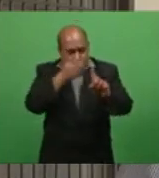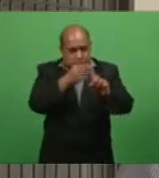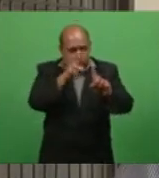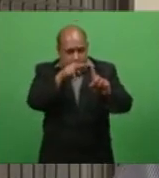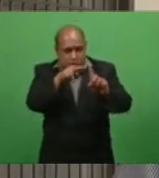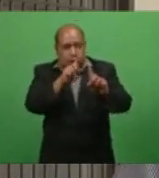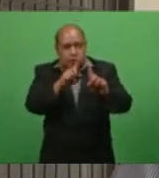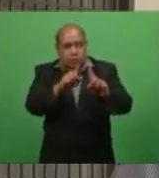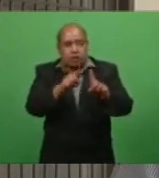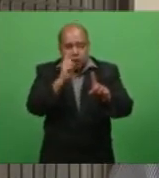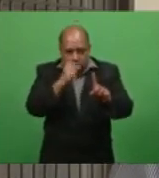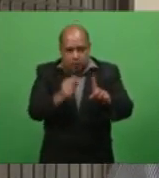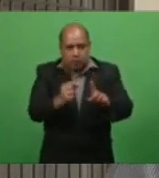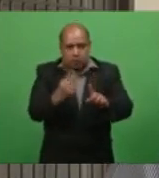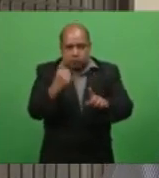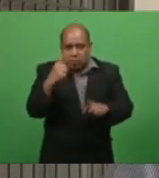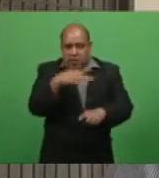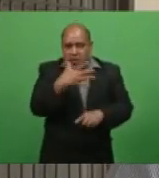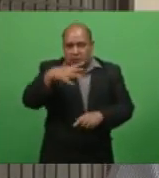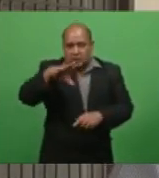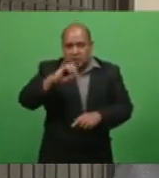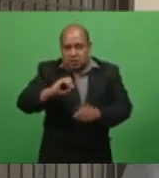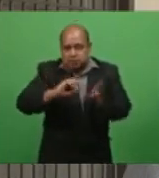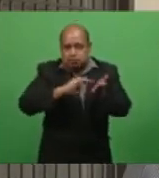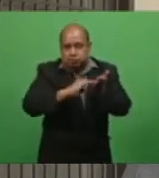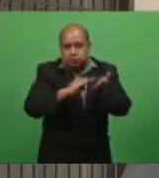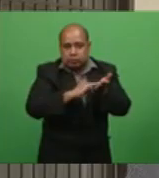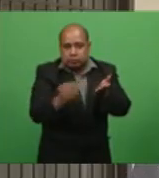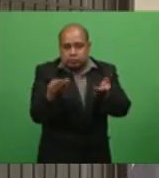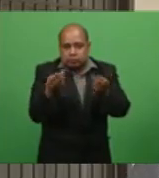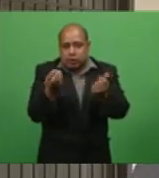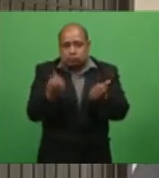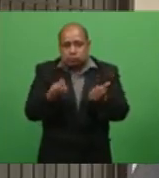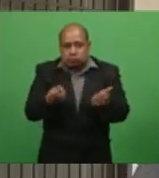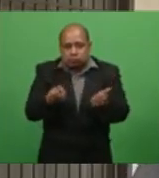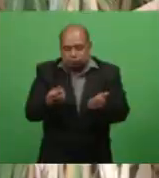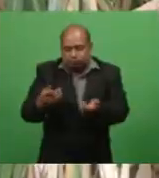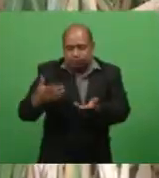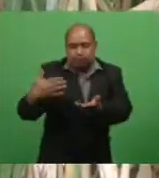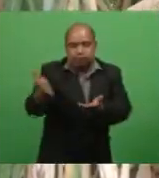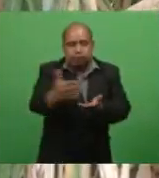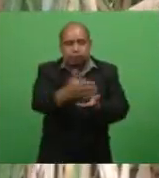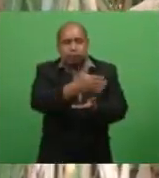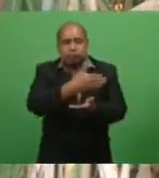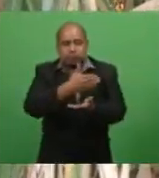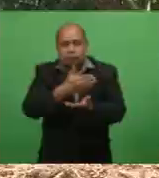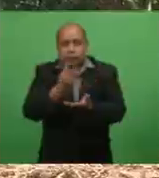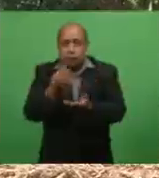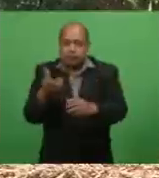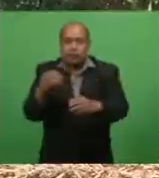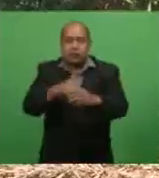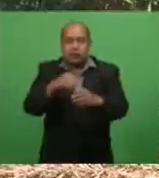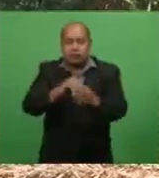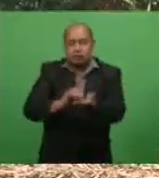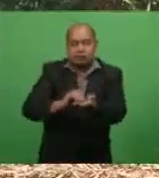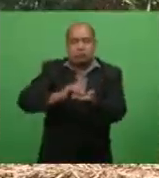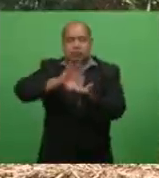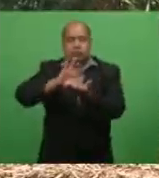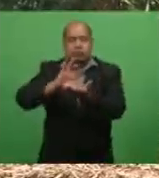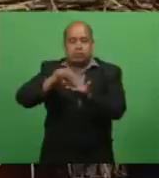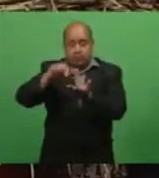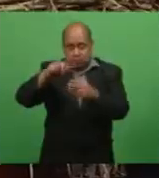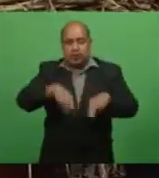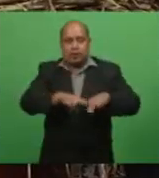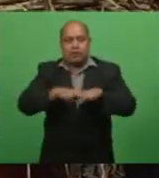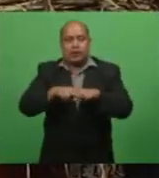million worth of export revenue for the economy and for us as an industry. Clark says most of the deal was struck before the